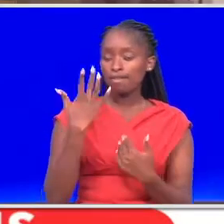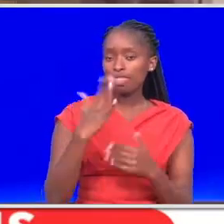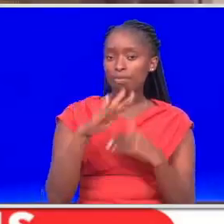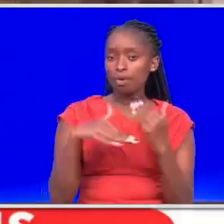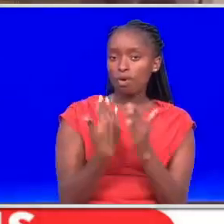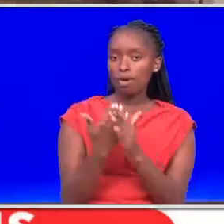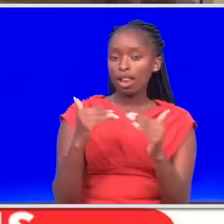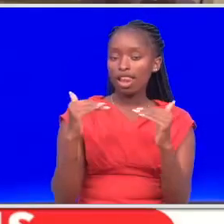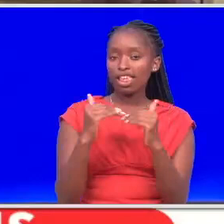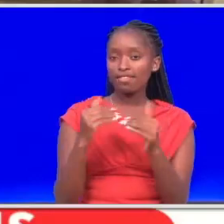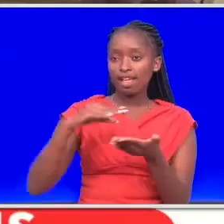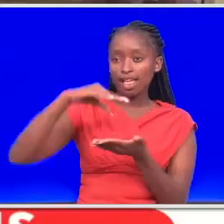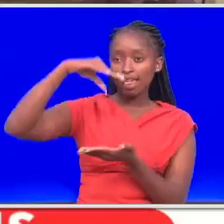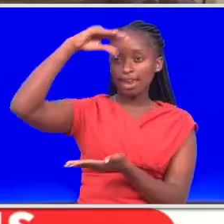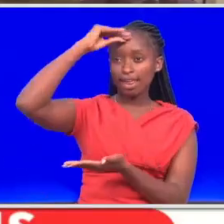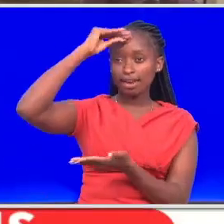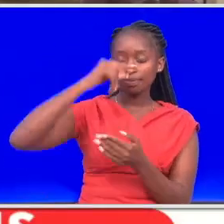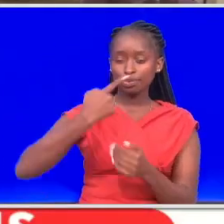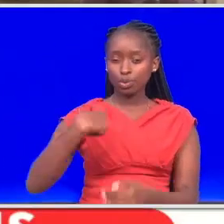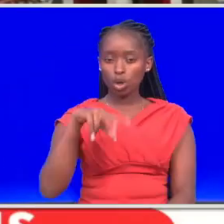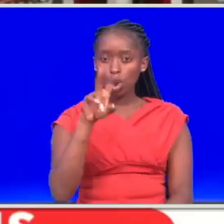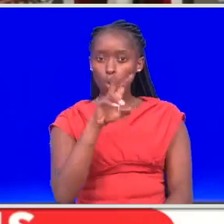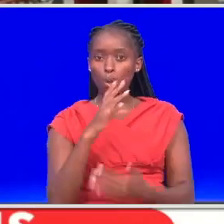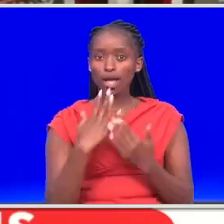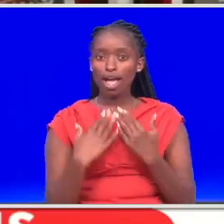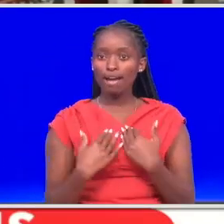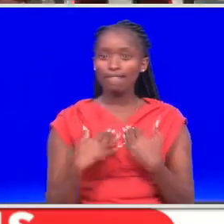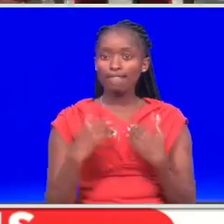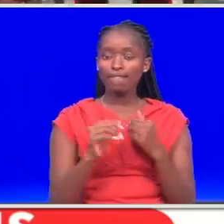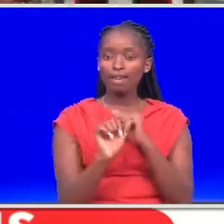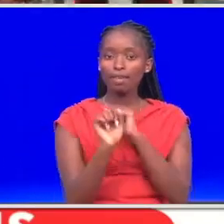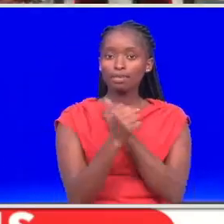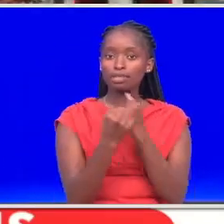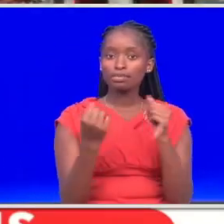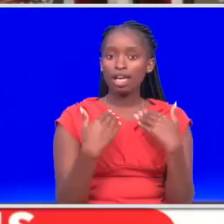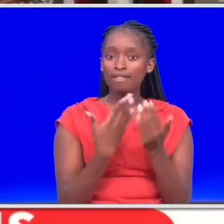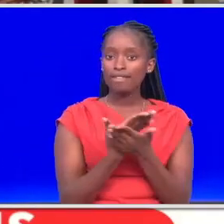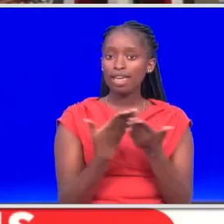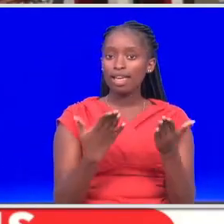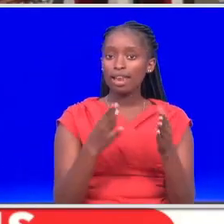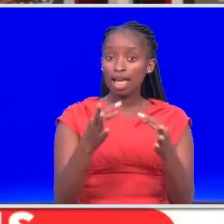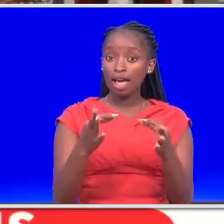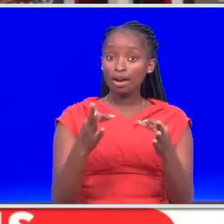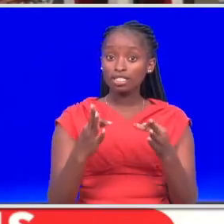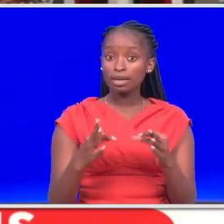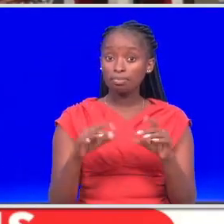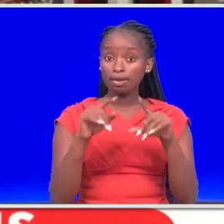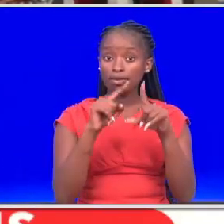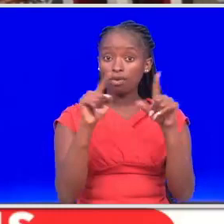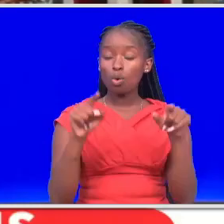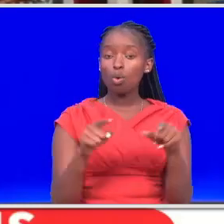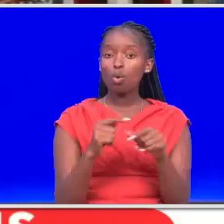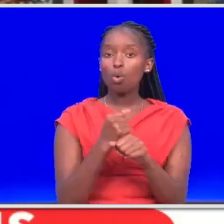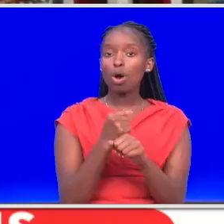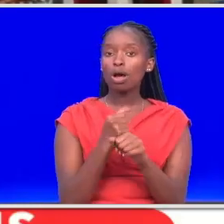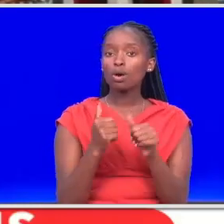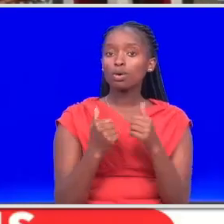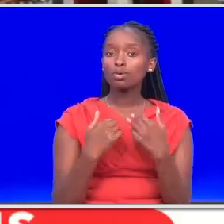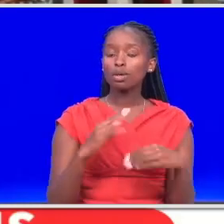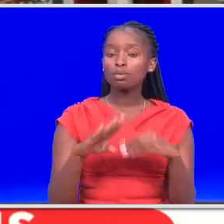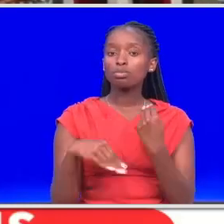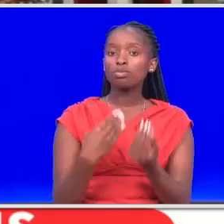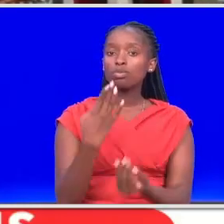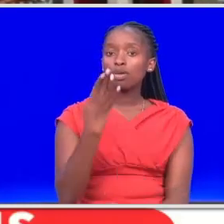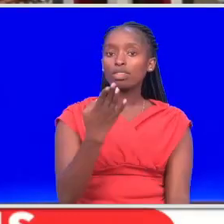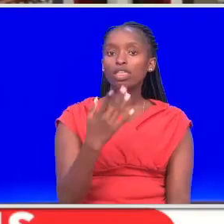levels of learning. We note that there is no accountability framework provided for the proposed head of institutions to